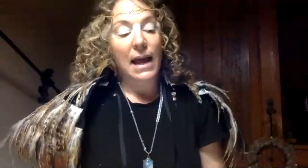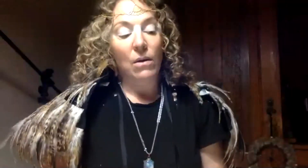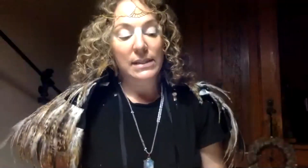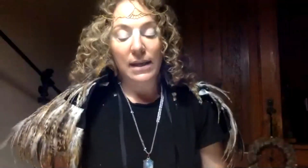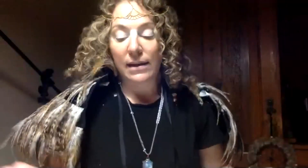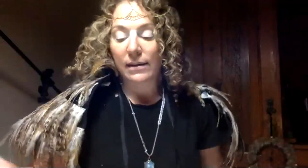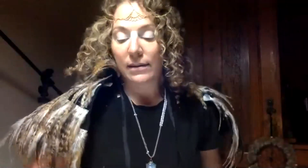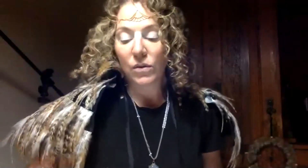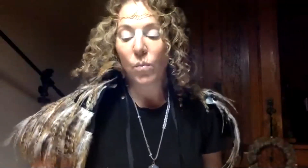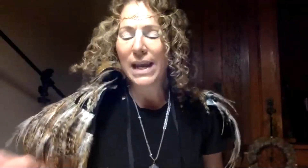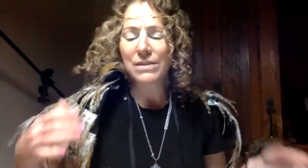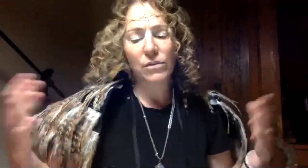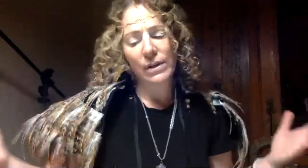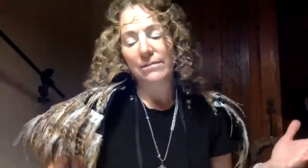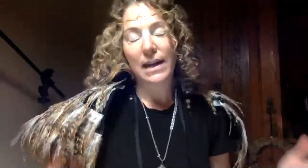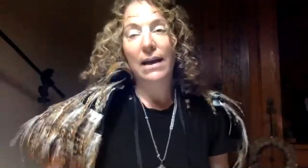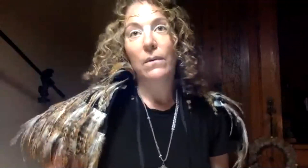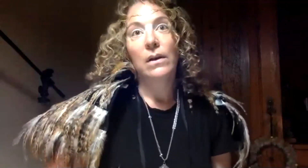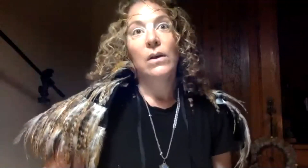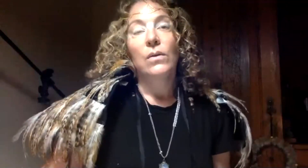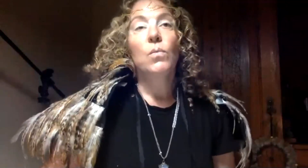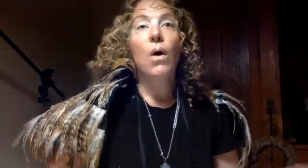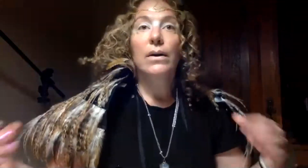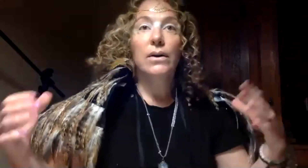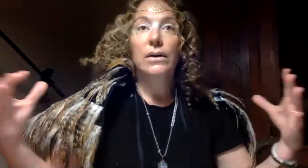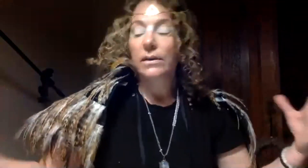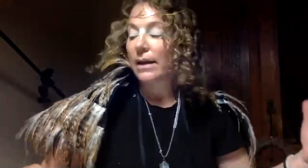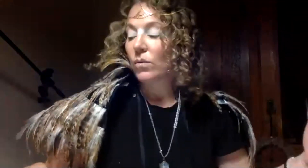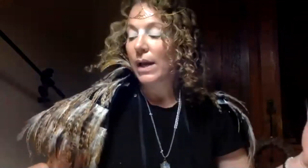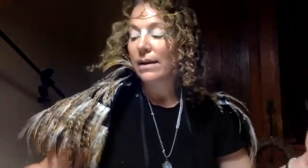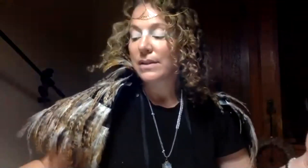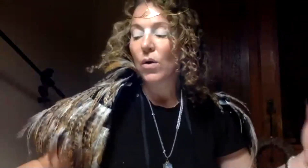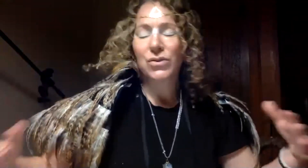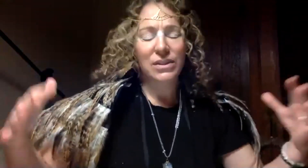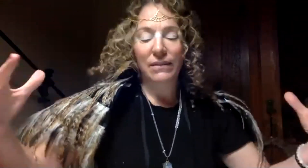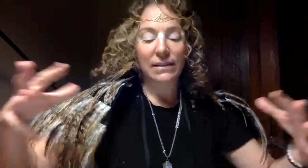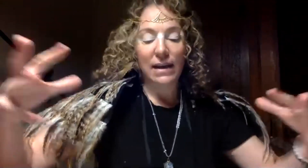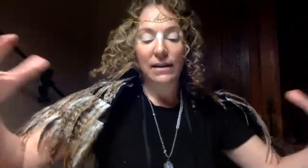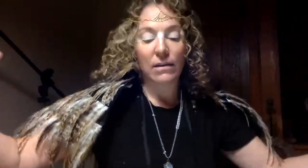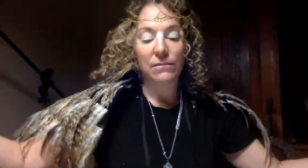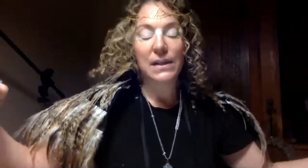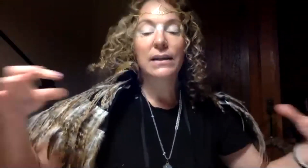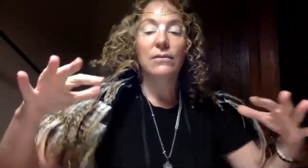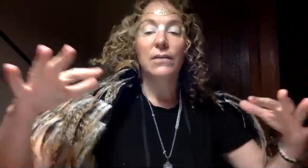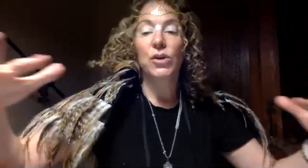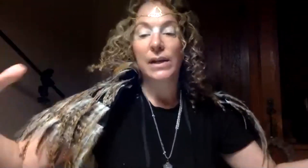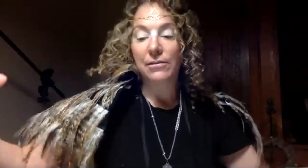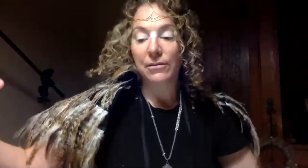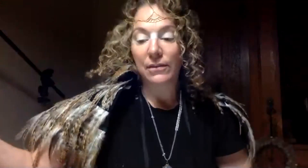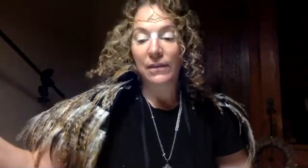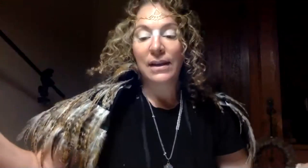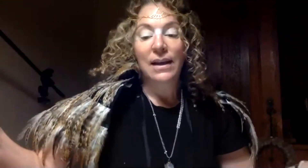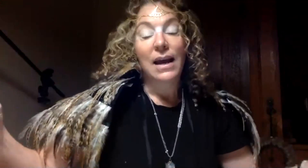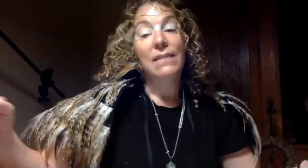grief and how it's like the waves of grief and how the water and the waves and the ocean, like that feeling of like